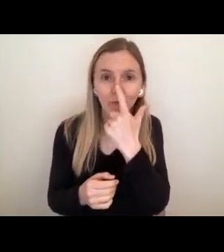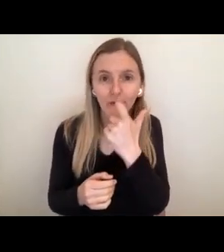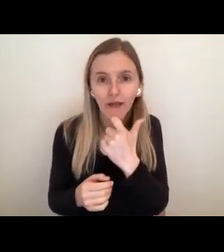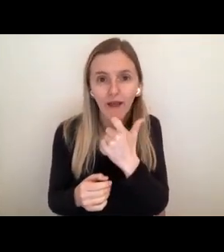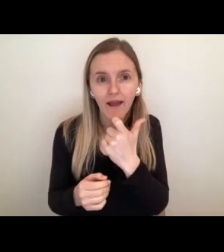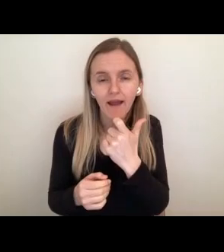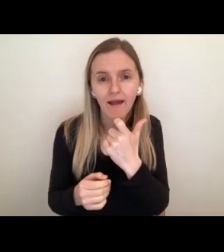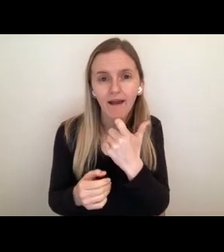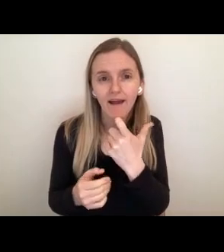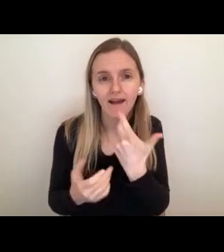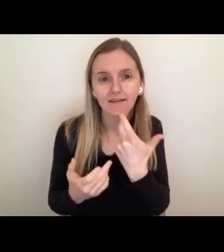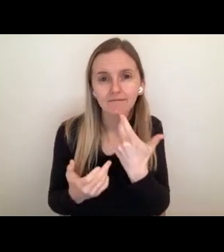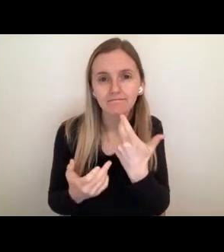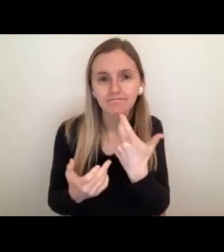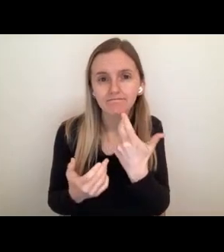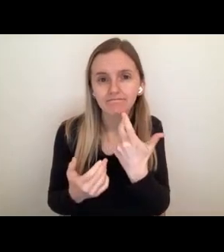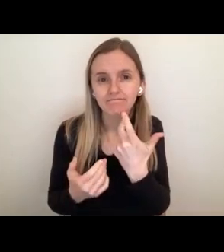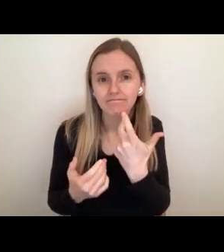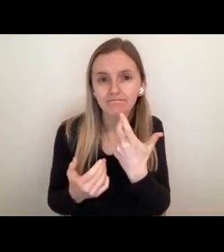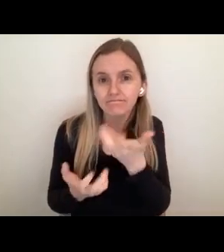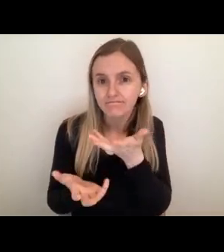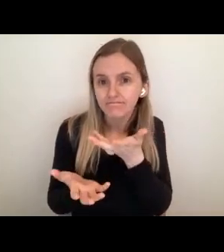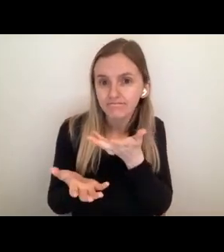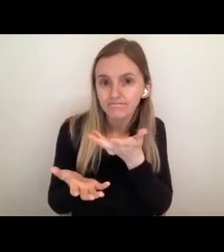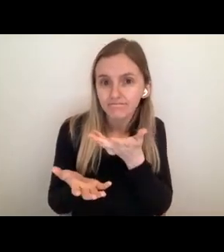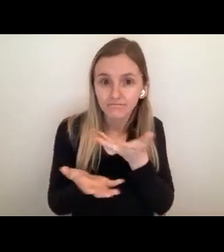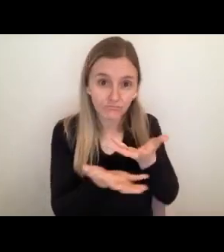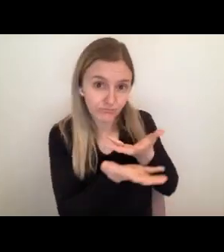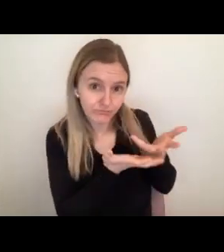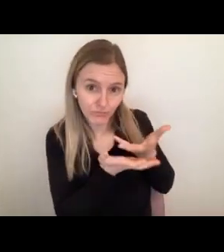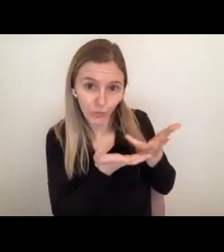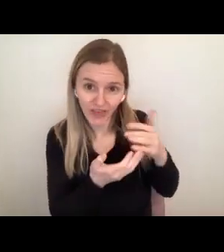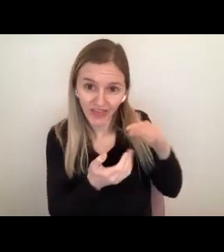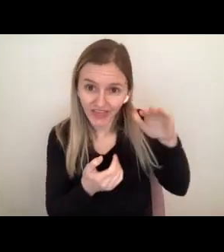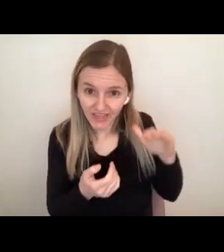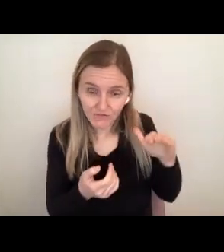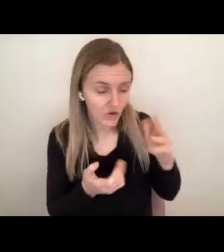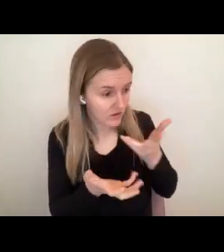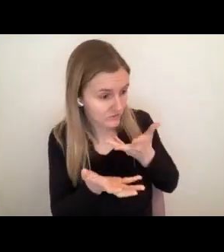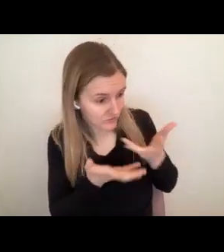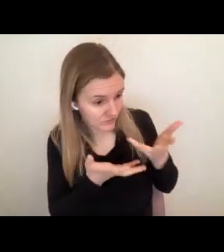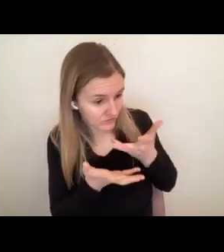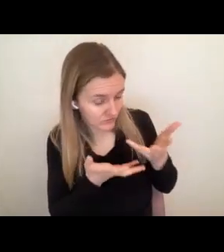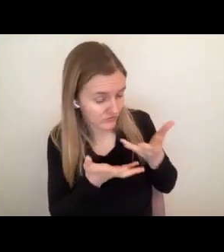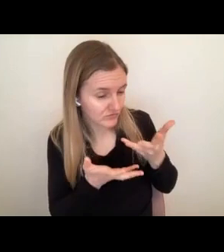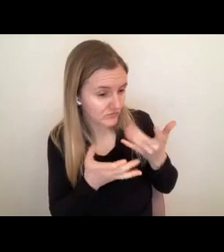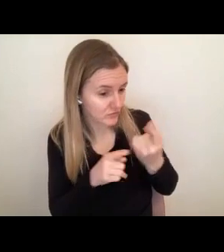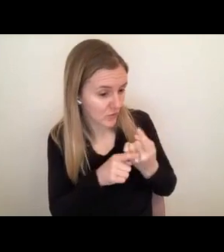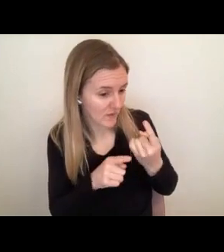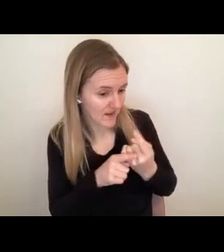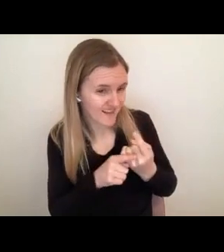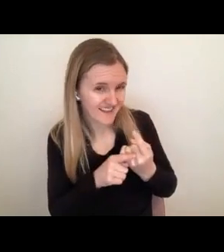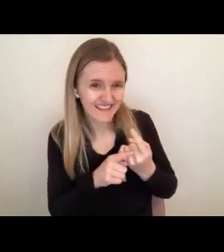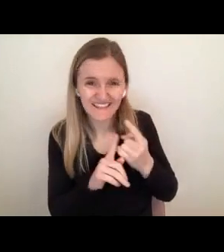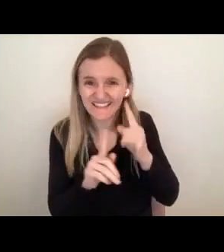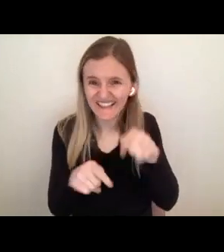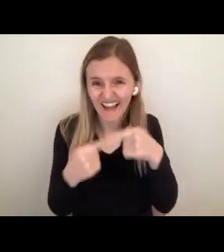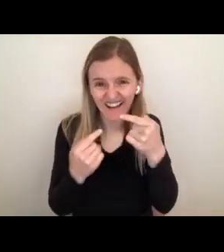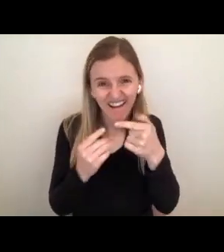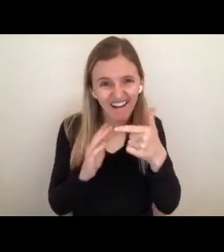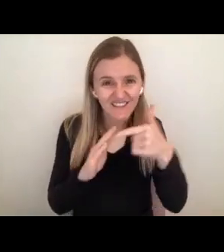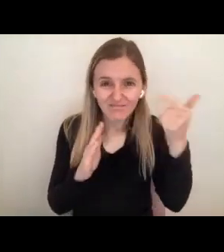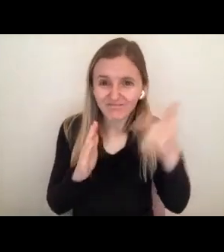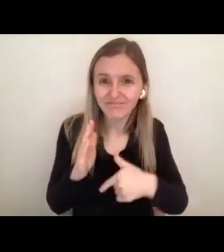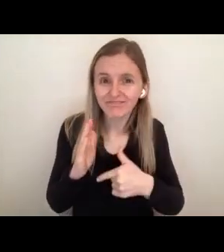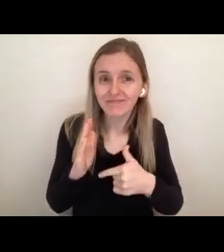explore with your child as well, if that's possible. And I don't have time to go into it, but there is so much